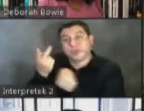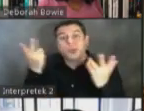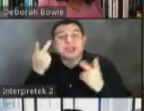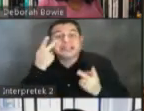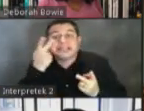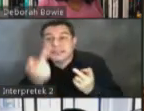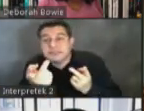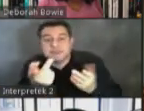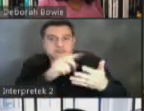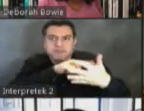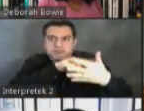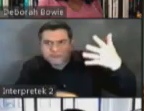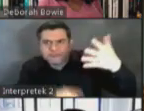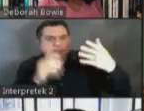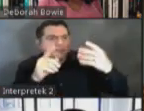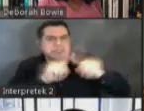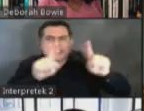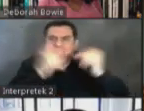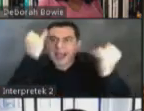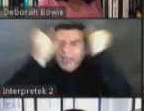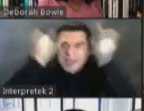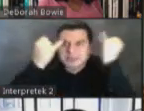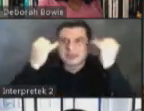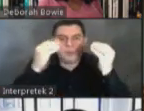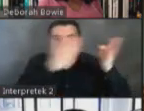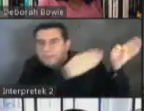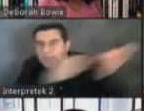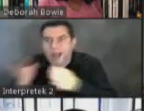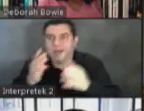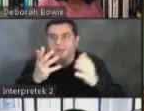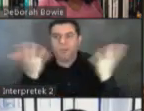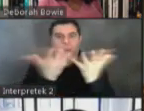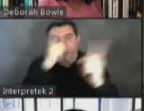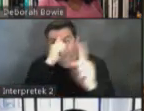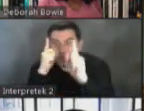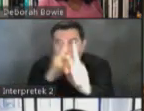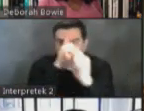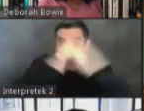impact around the state. Not just the state, though. Yeah. Okay, nationally.